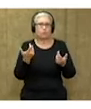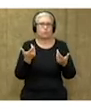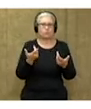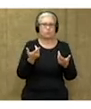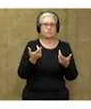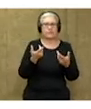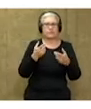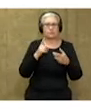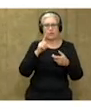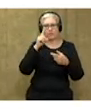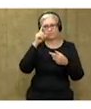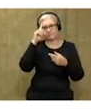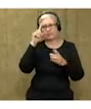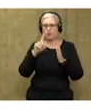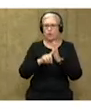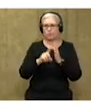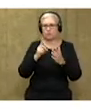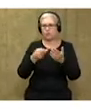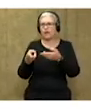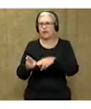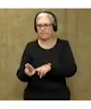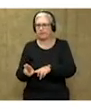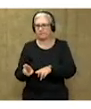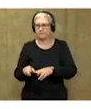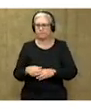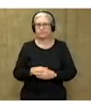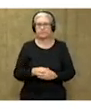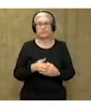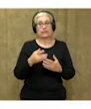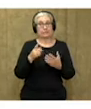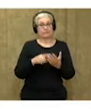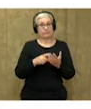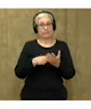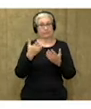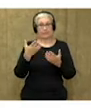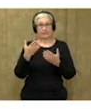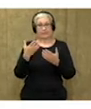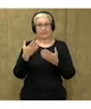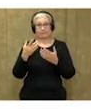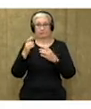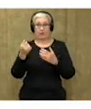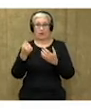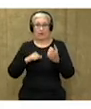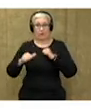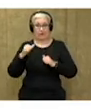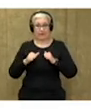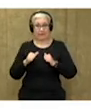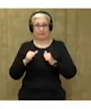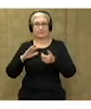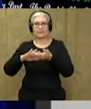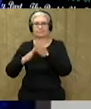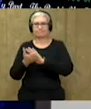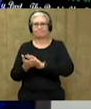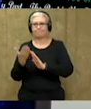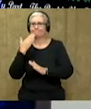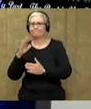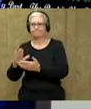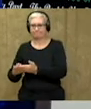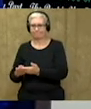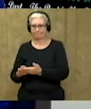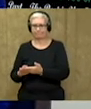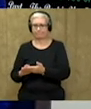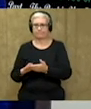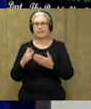have a negative reaction that makes things really bad and can really escalate things, or we can have a really good reaction where we can actually